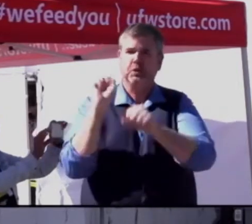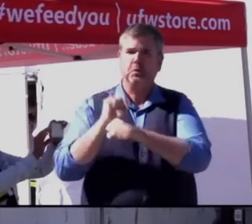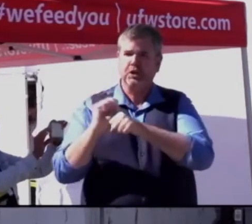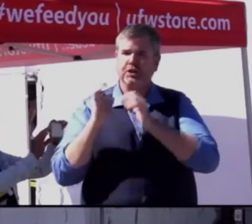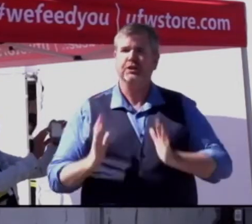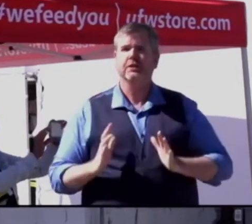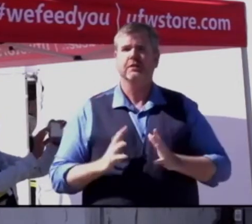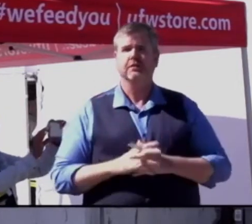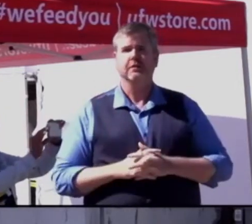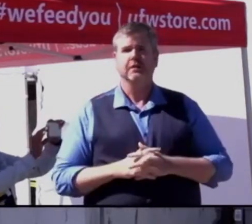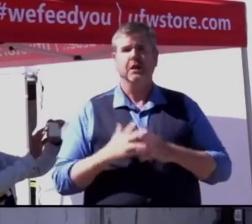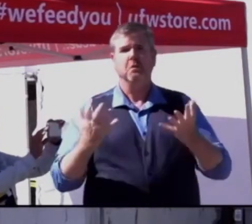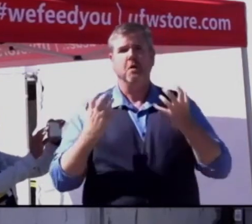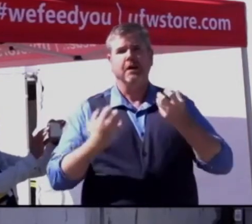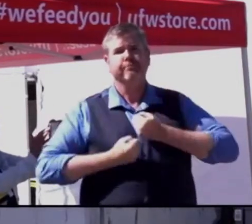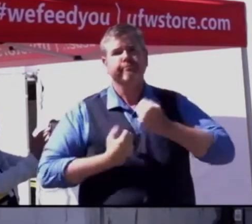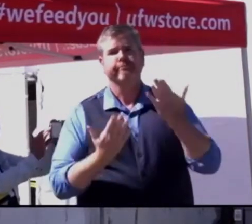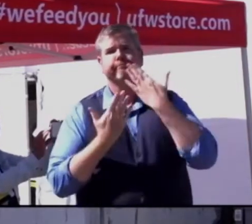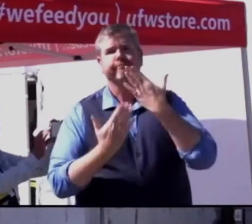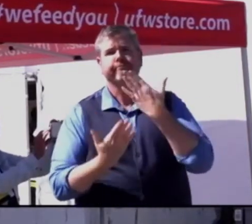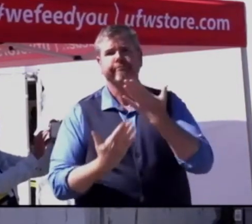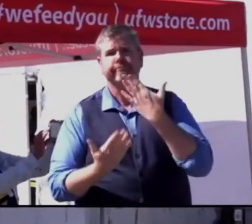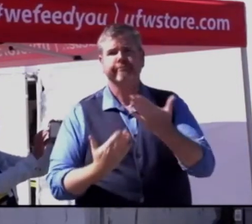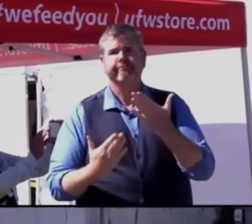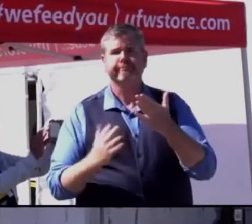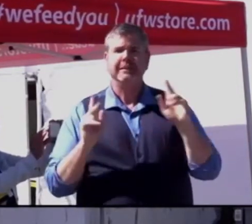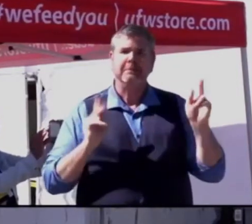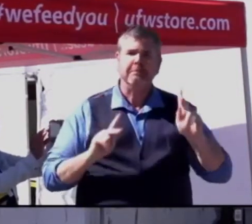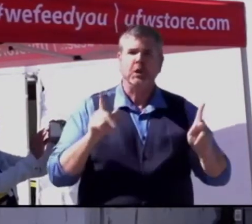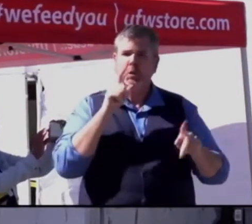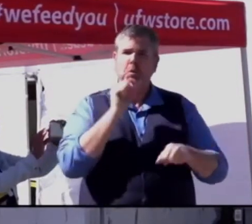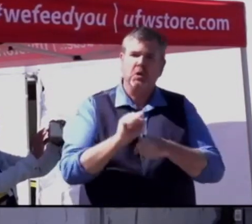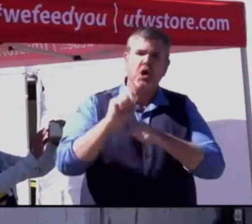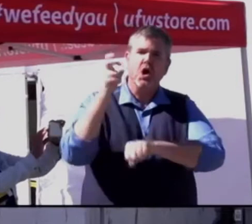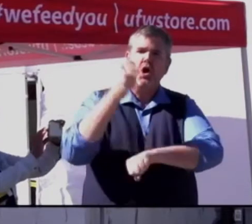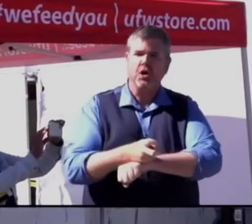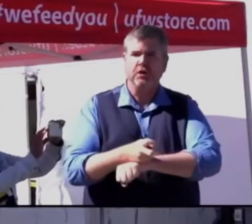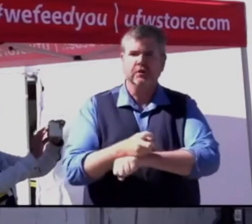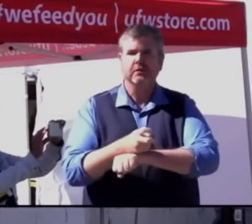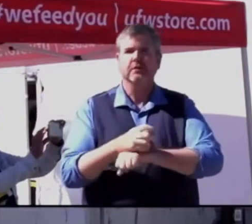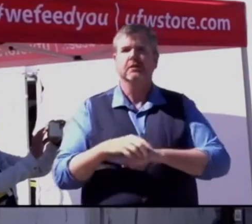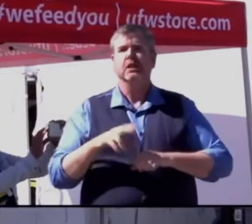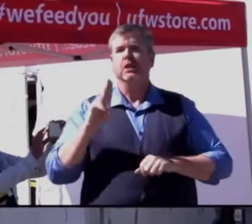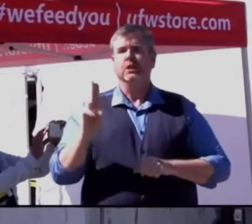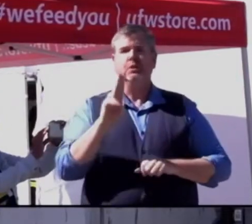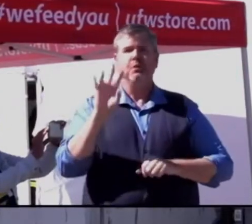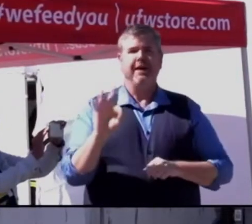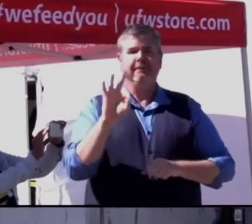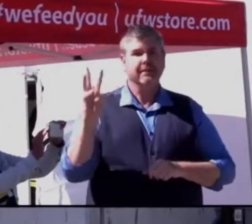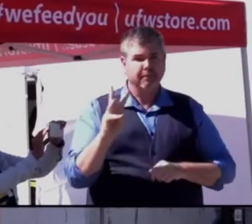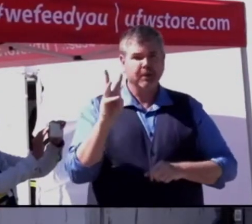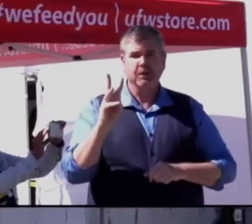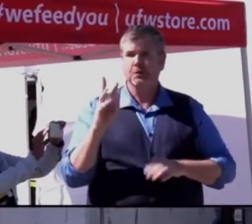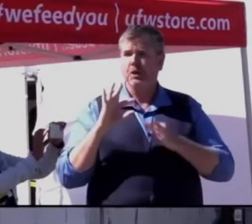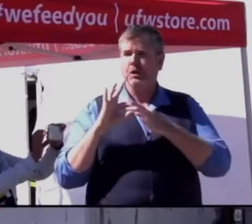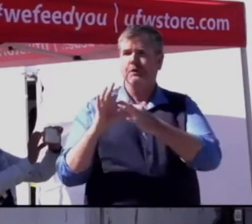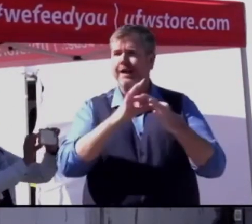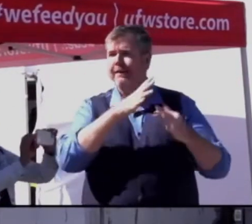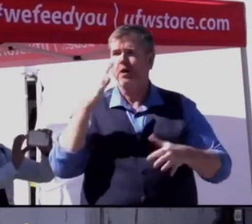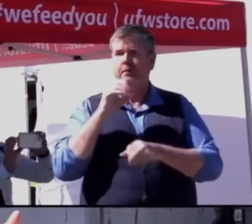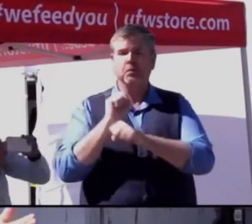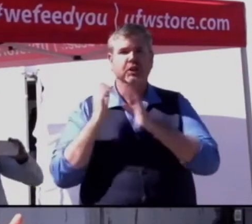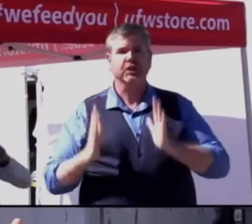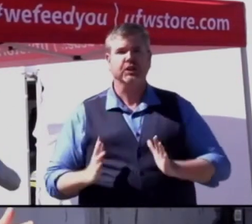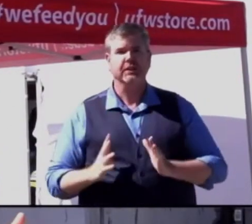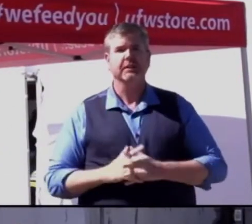people who work hard behind the scene, the UFW Foundation, UFW, Dr. Walter